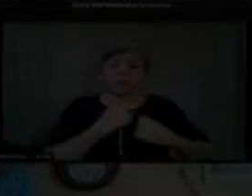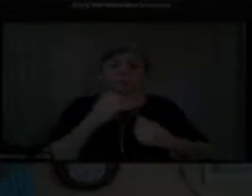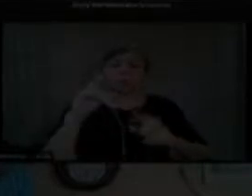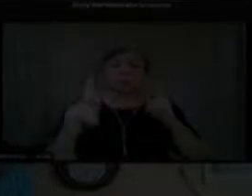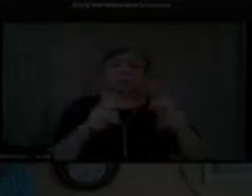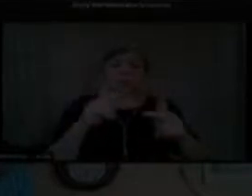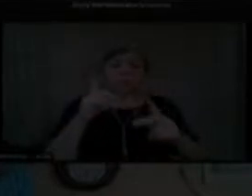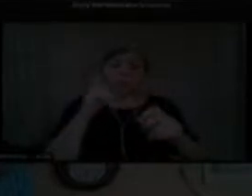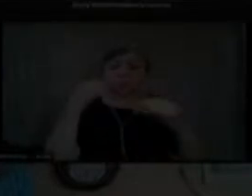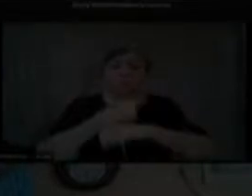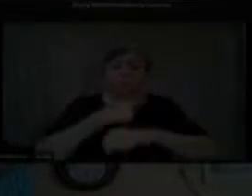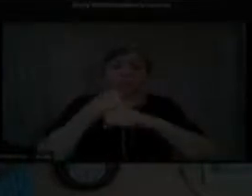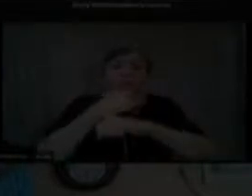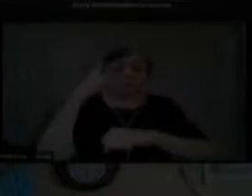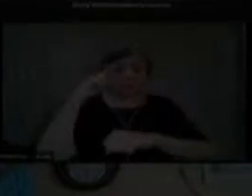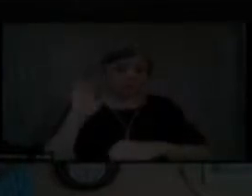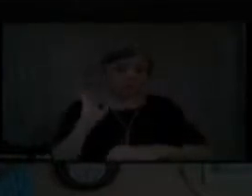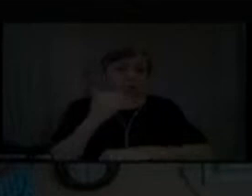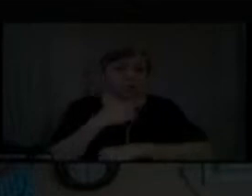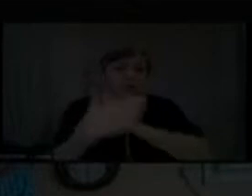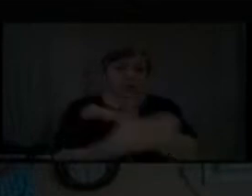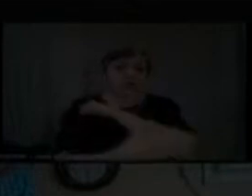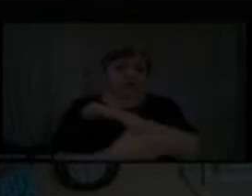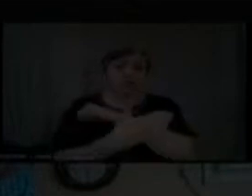to do so today.